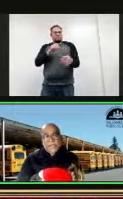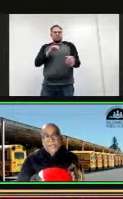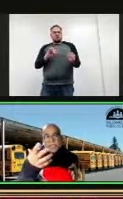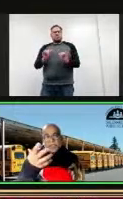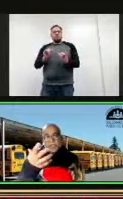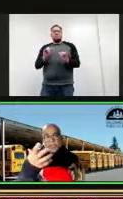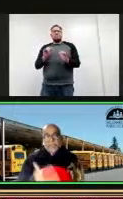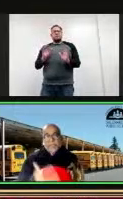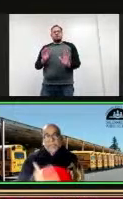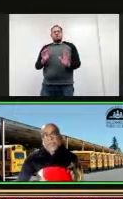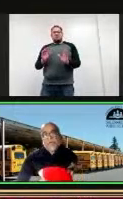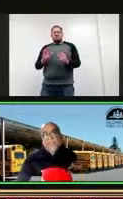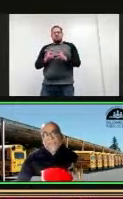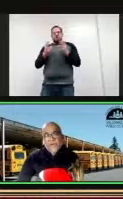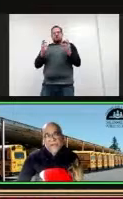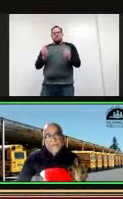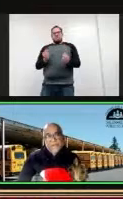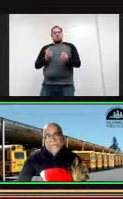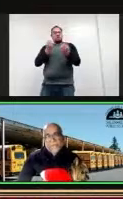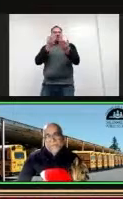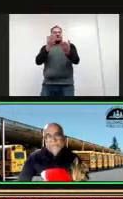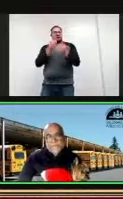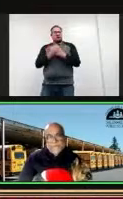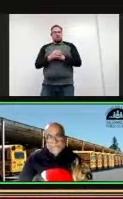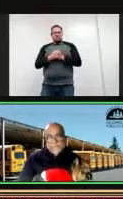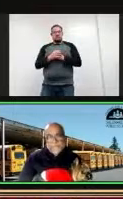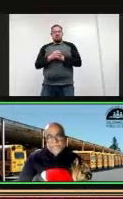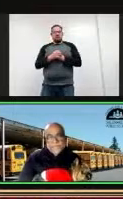like, I mean, so much to offer.